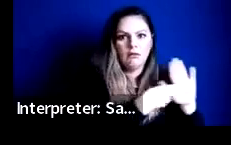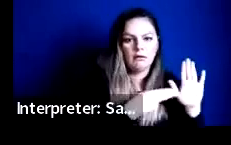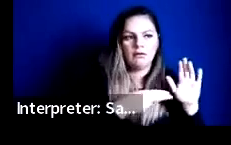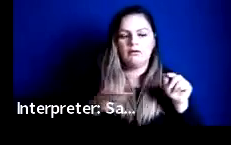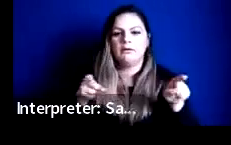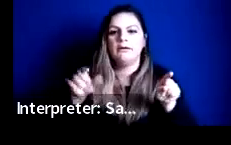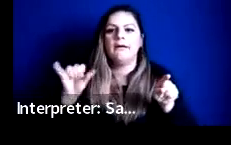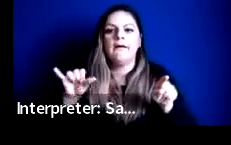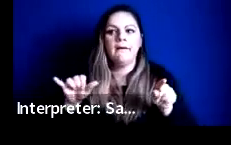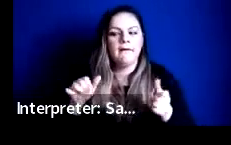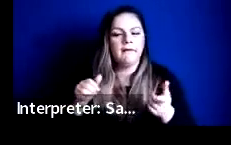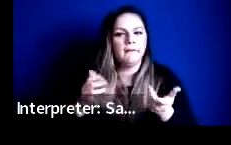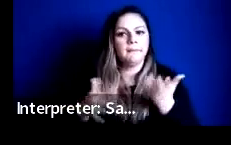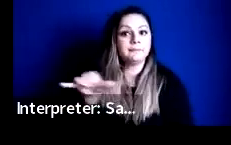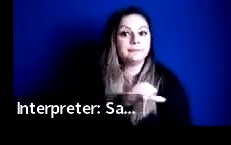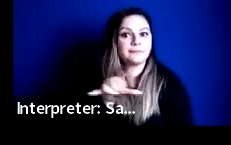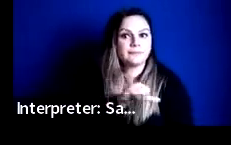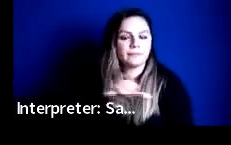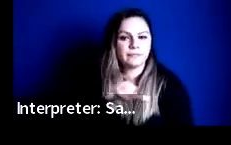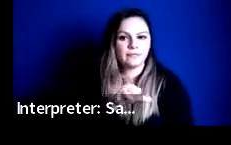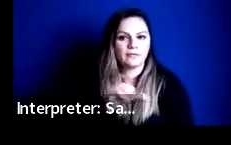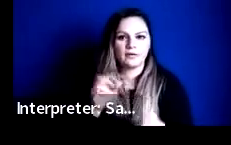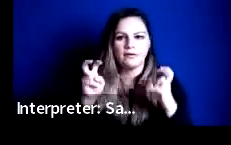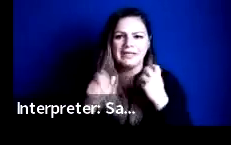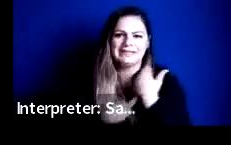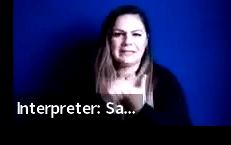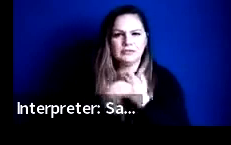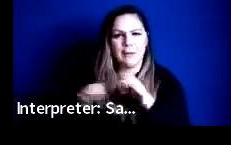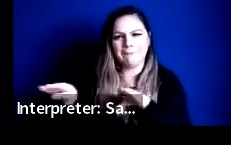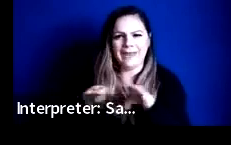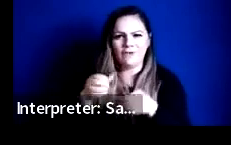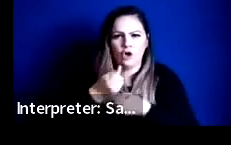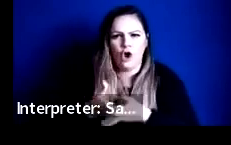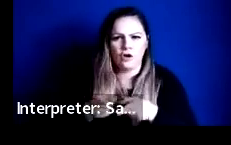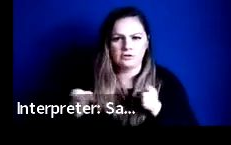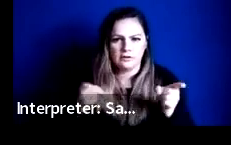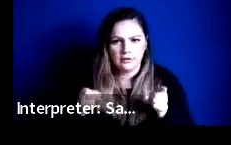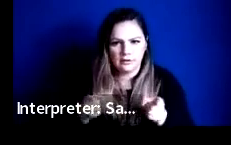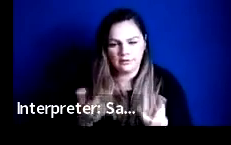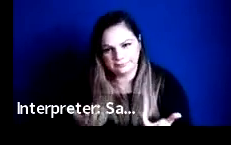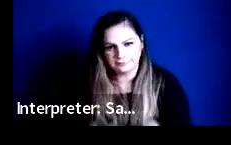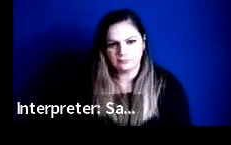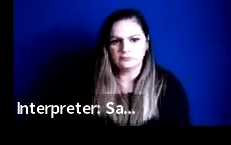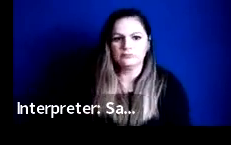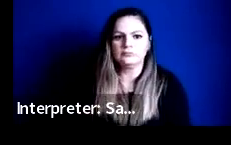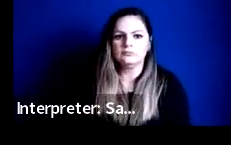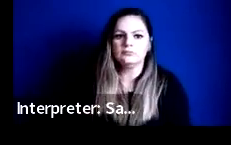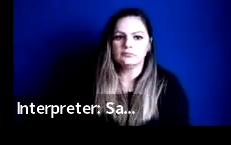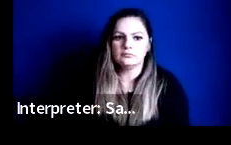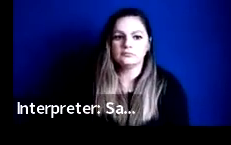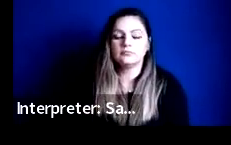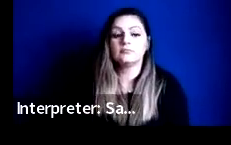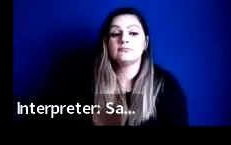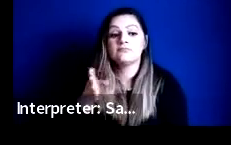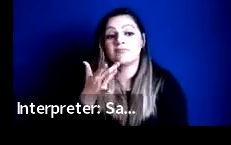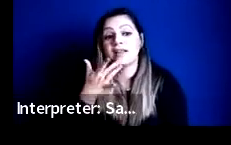this risky behavior kind of category. But fortunately, we also see the introduction of harm reduction as